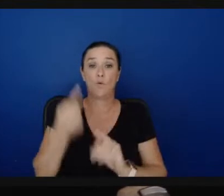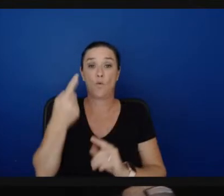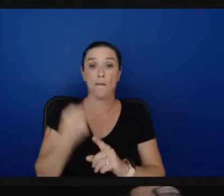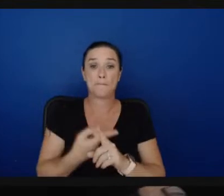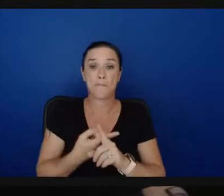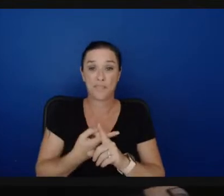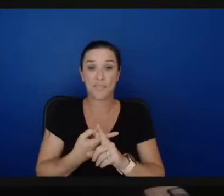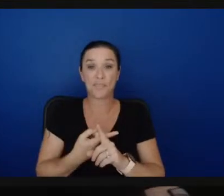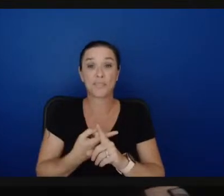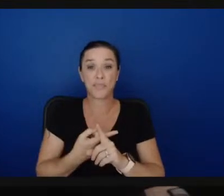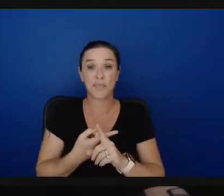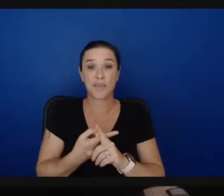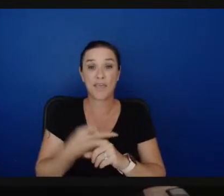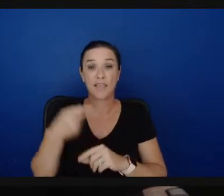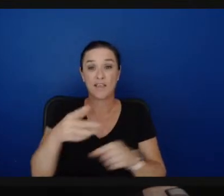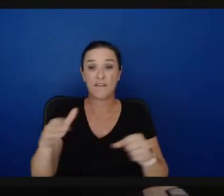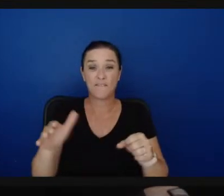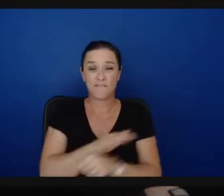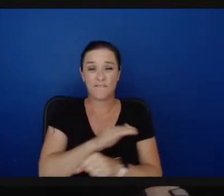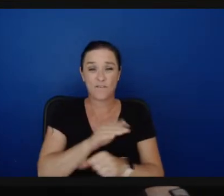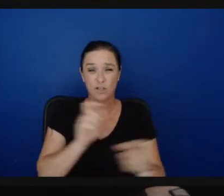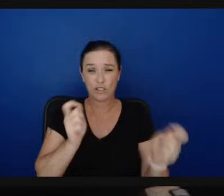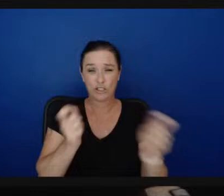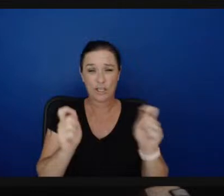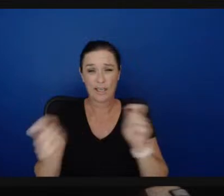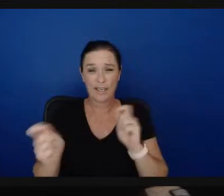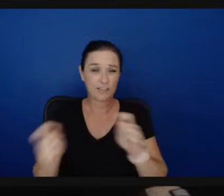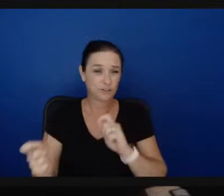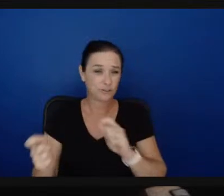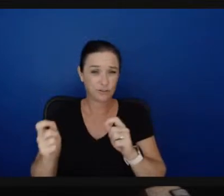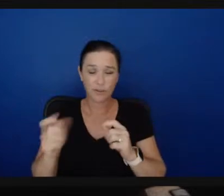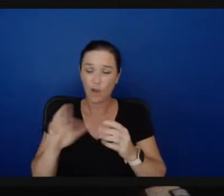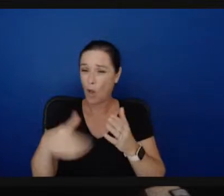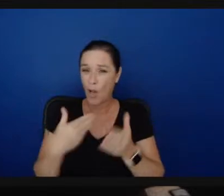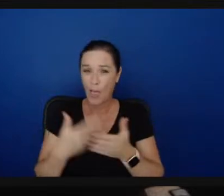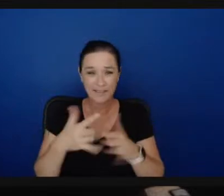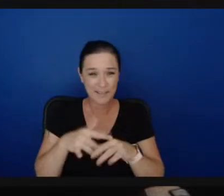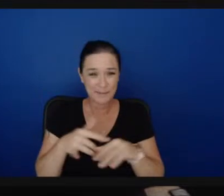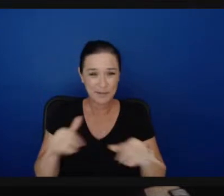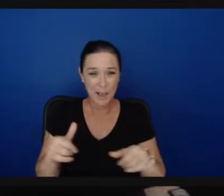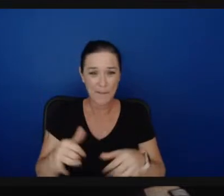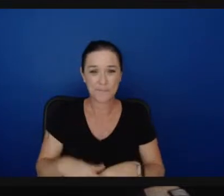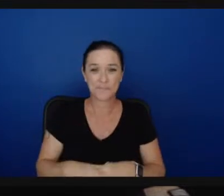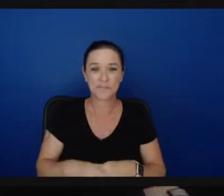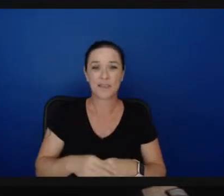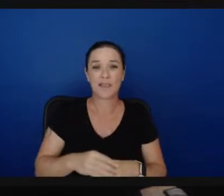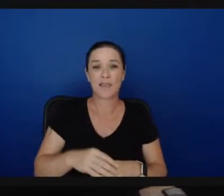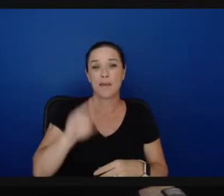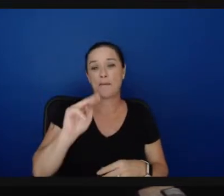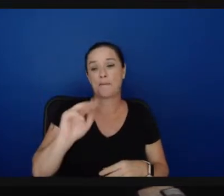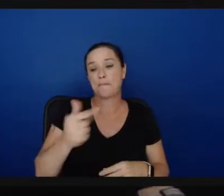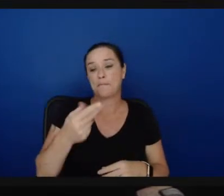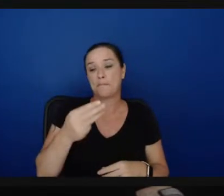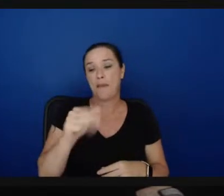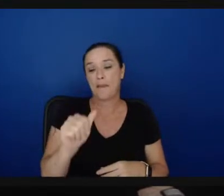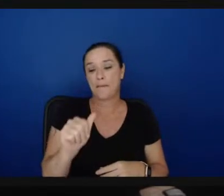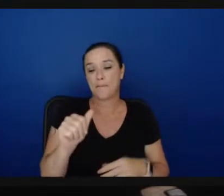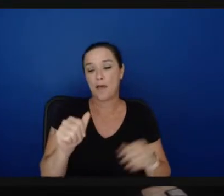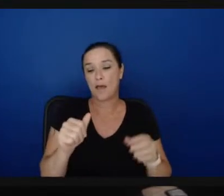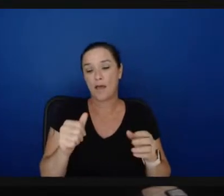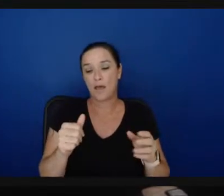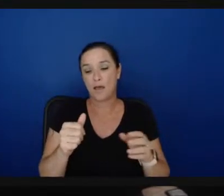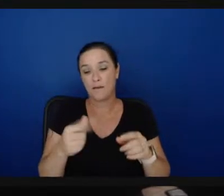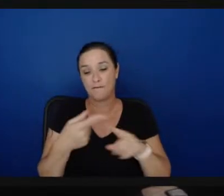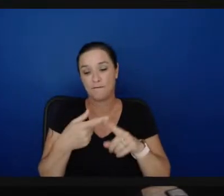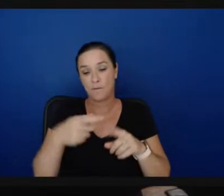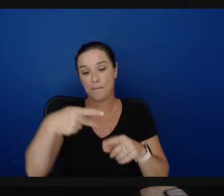been, the full pattern of changing the volcano all at once. Magma source at Pahala coming in from depth, feeding up through the